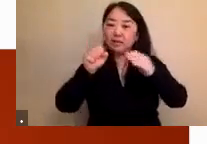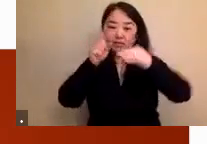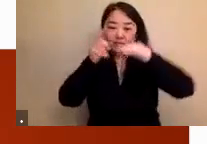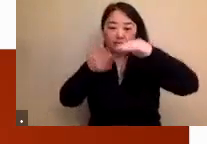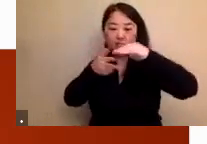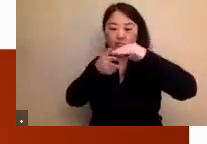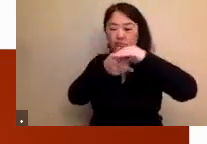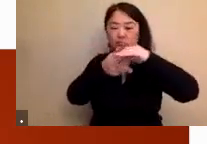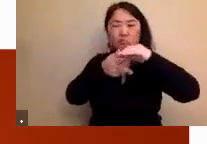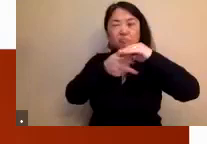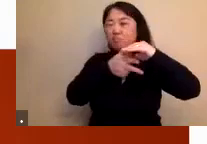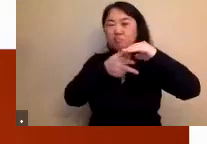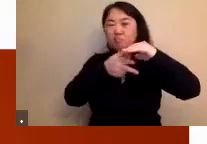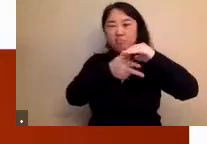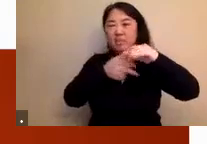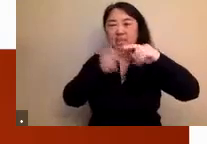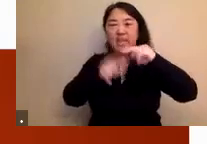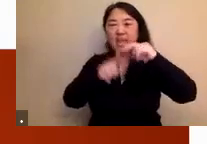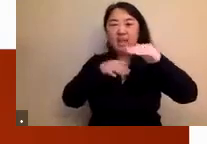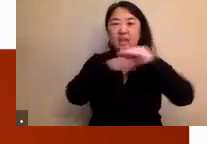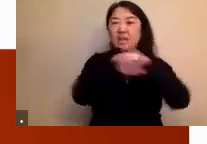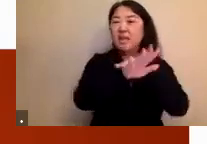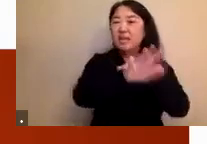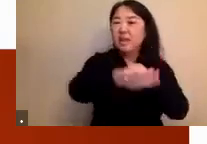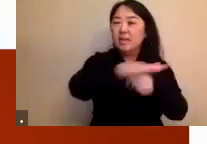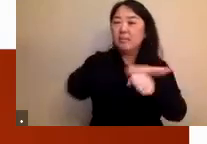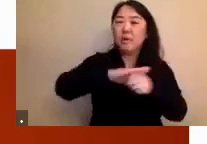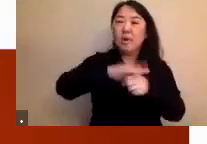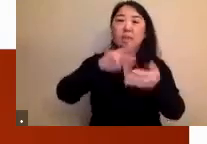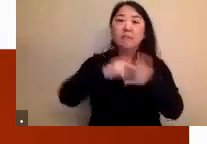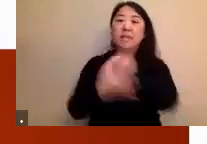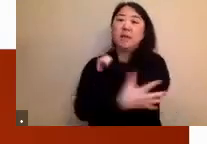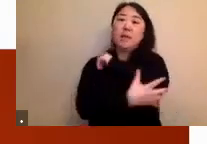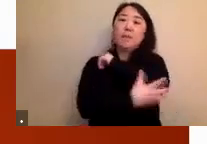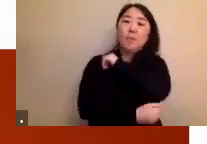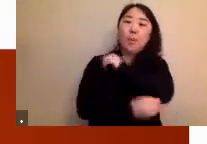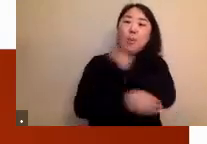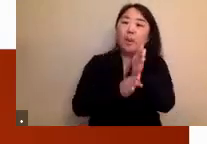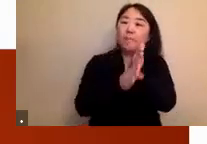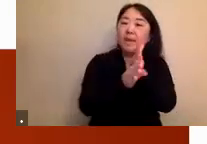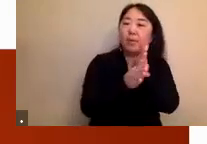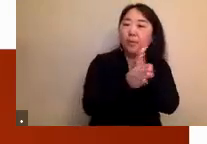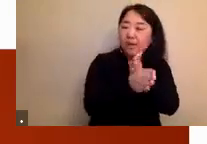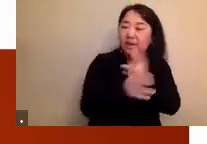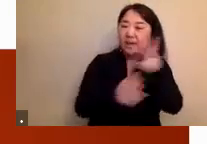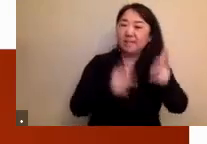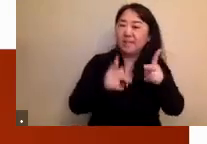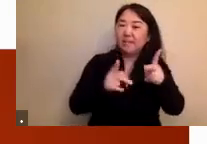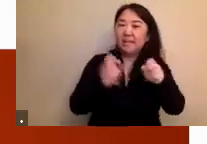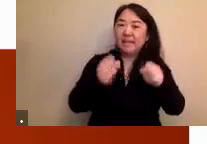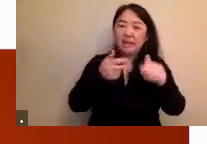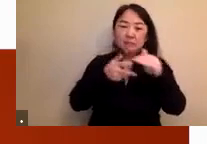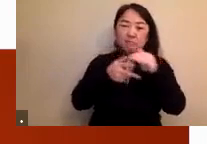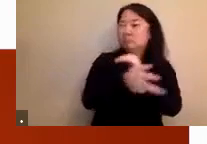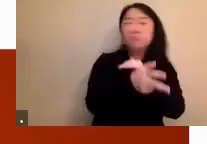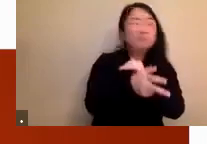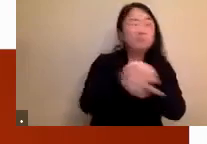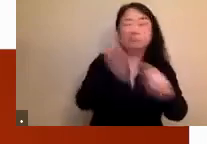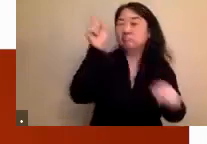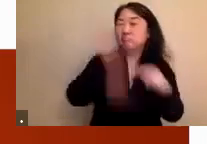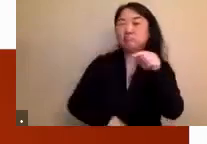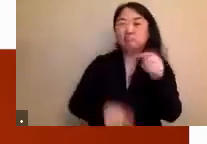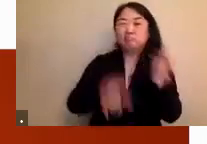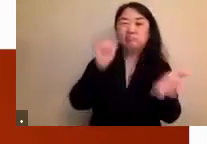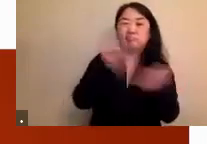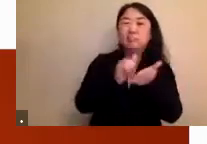these parks and carrying poor minorities from passing underneath so that they can go